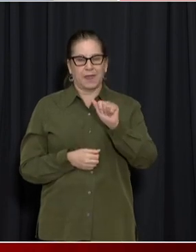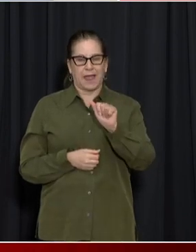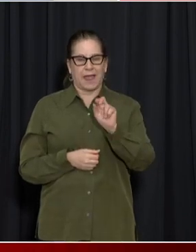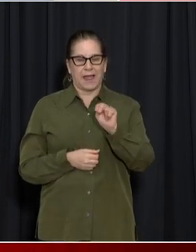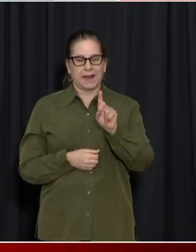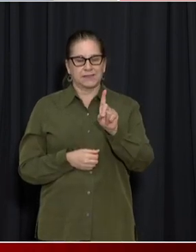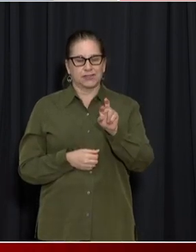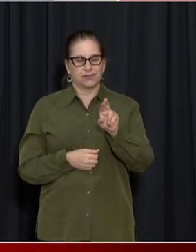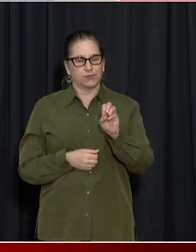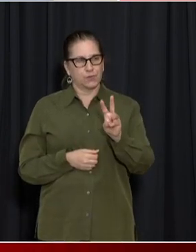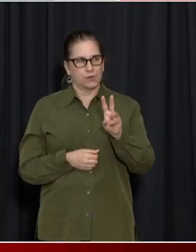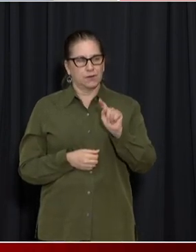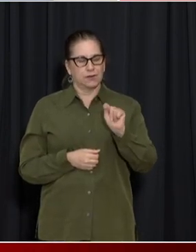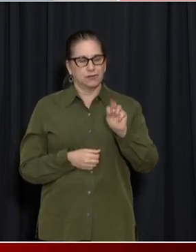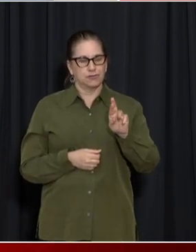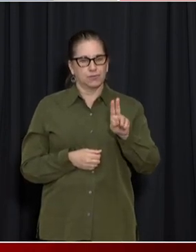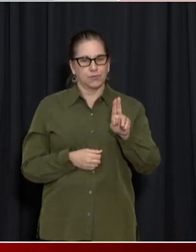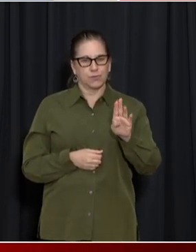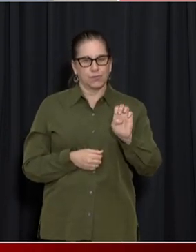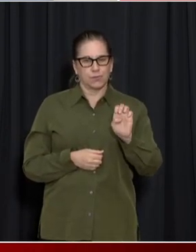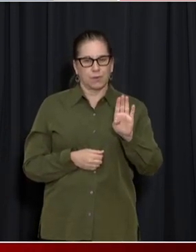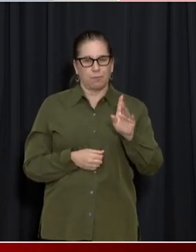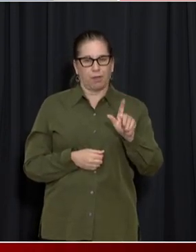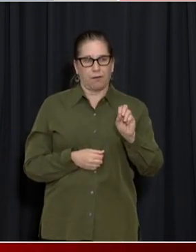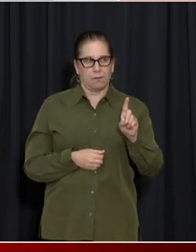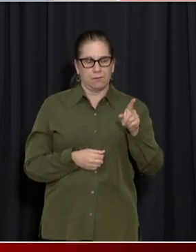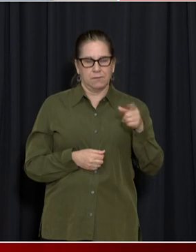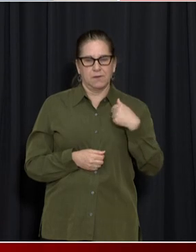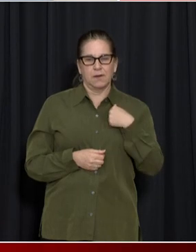to protect public health, to start restoring